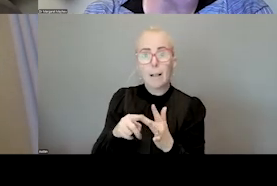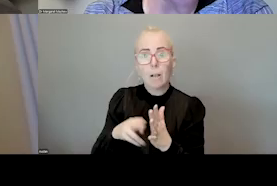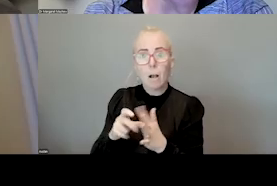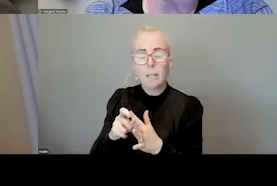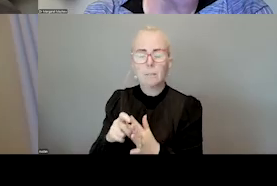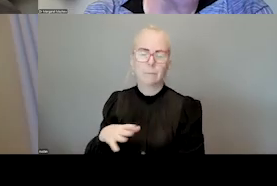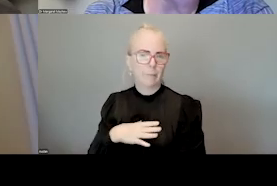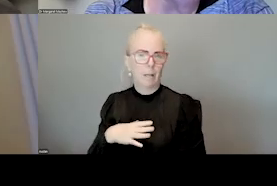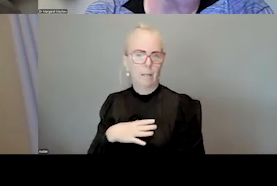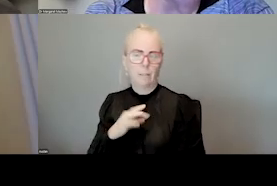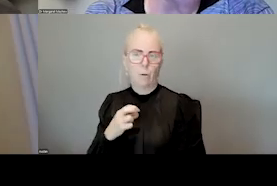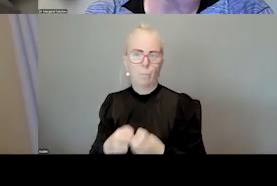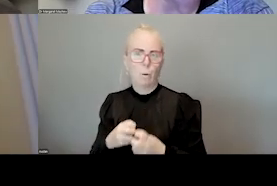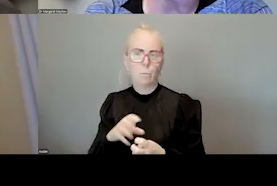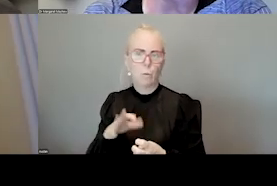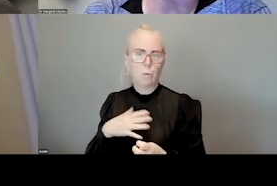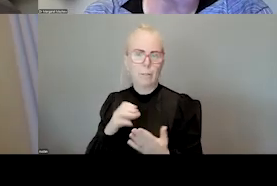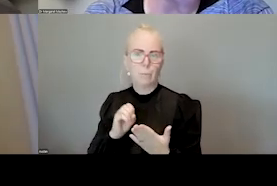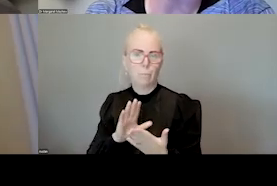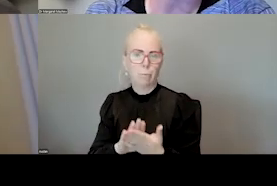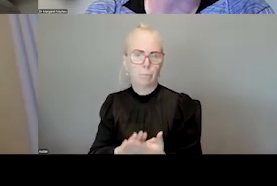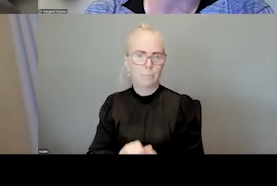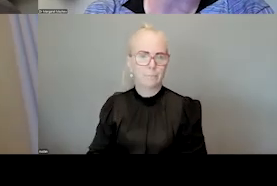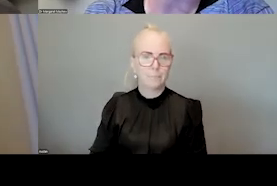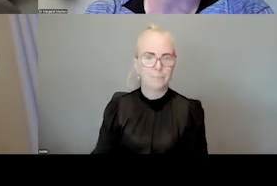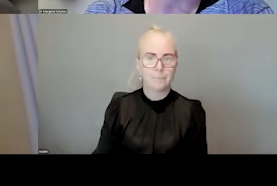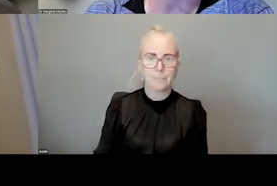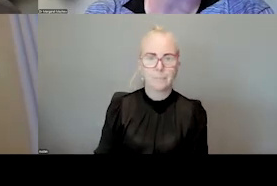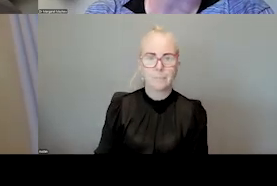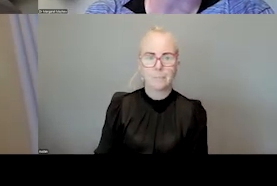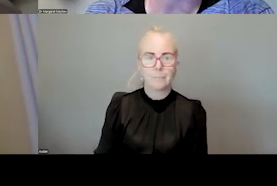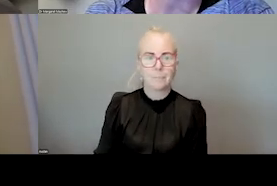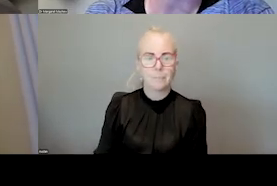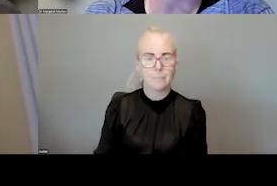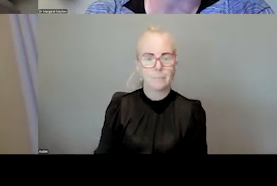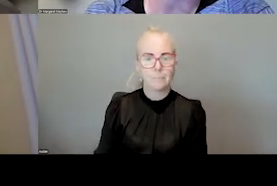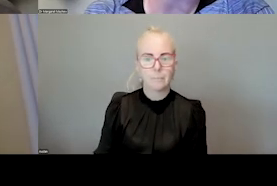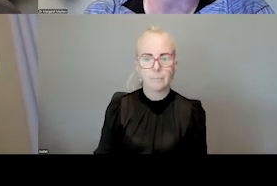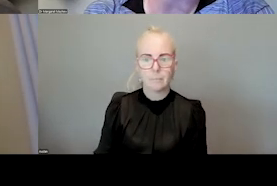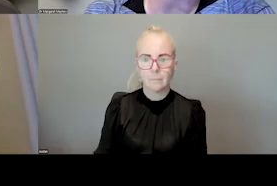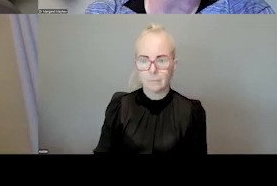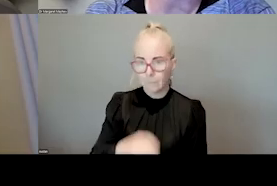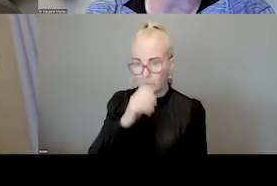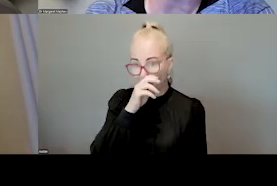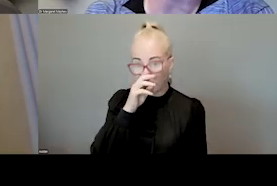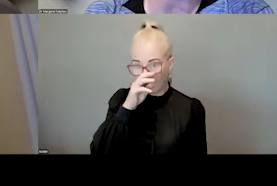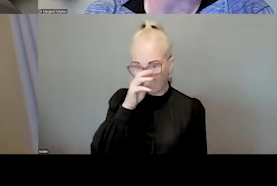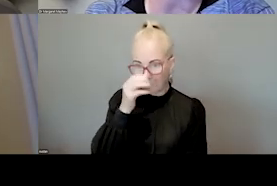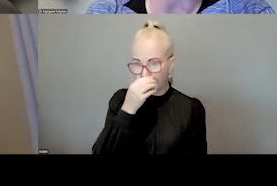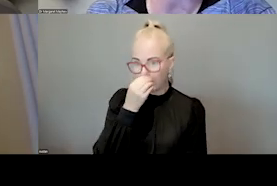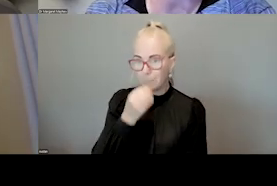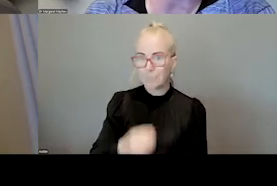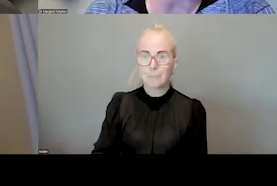budget just does not seem to be showing up for me. Does anybody else have? Because I just apparently cannot use this.